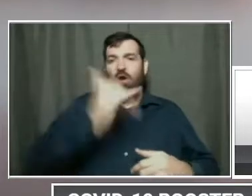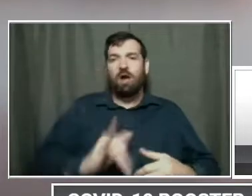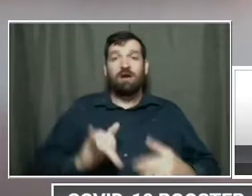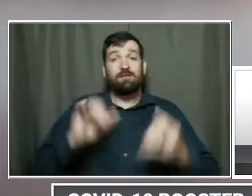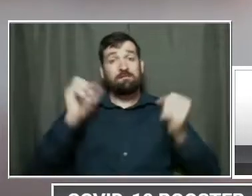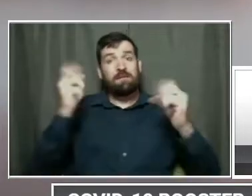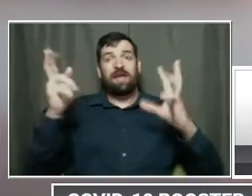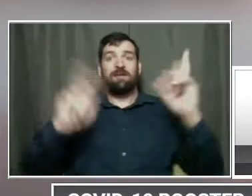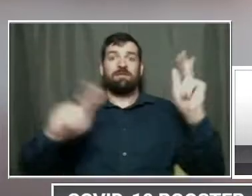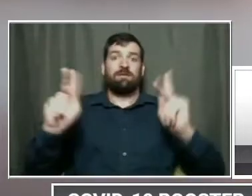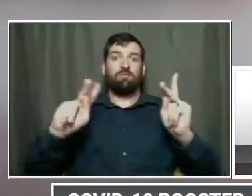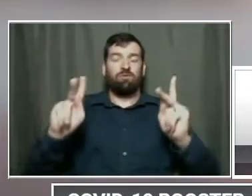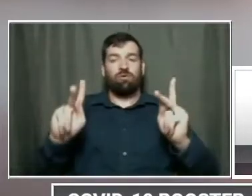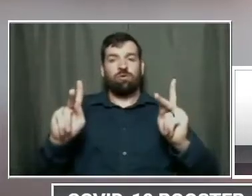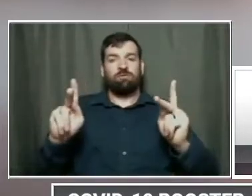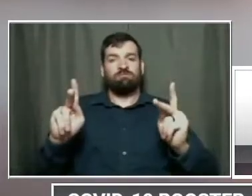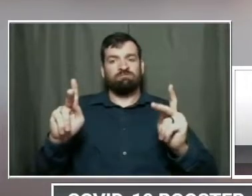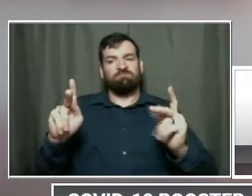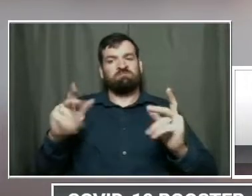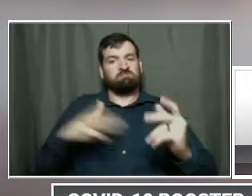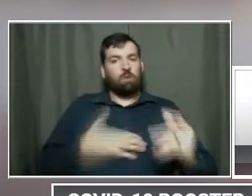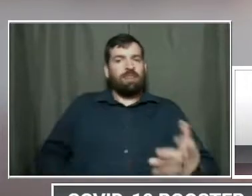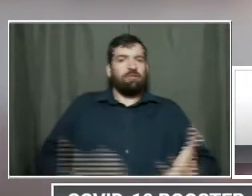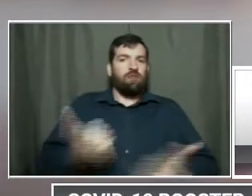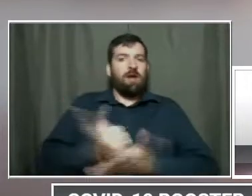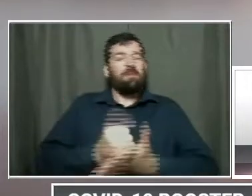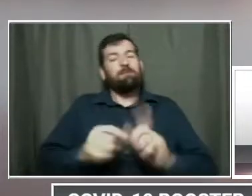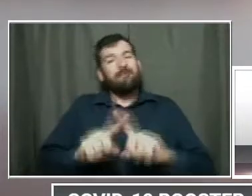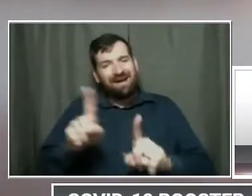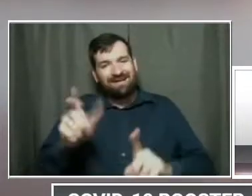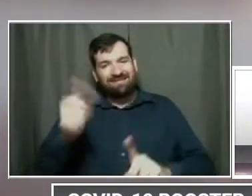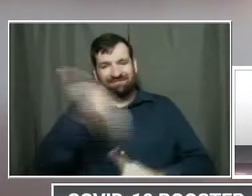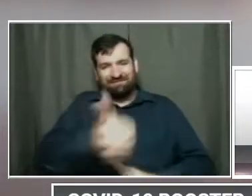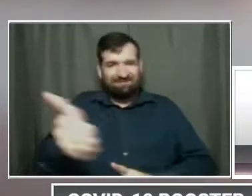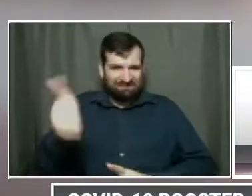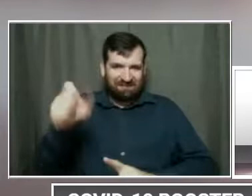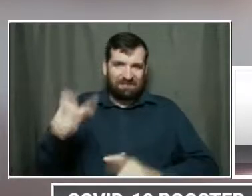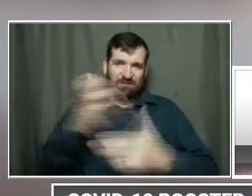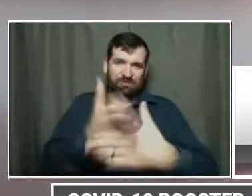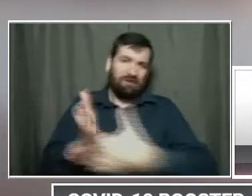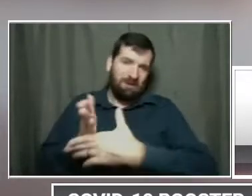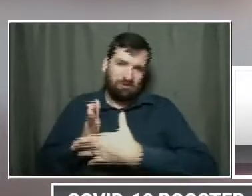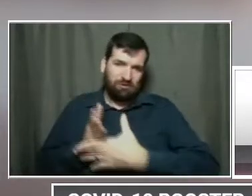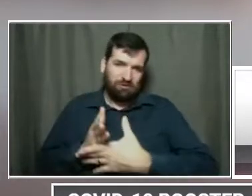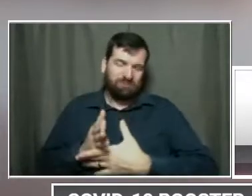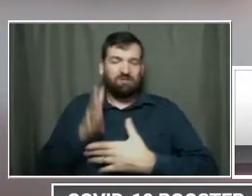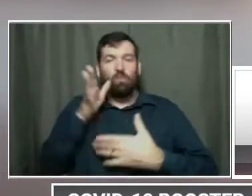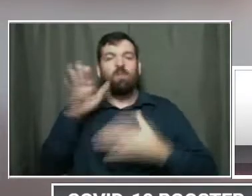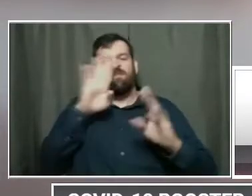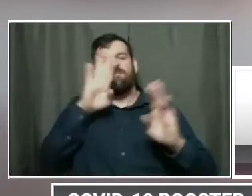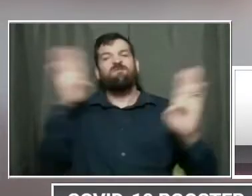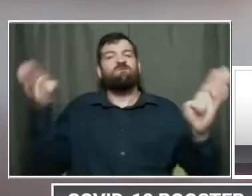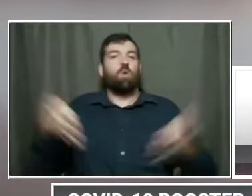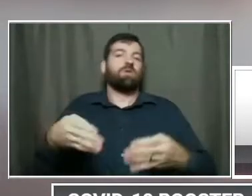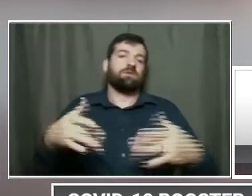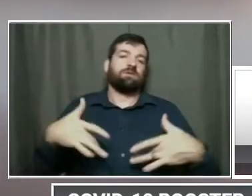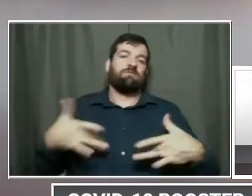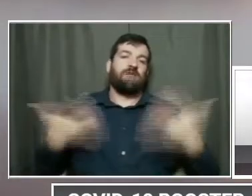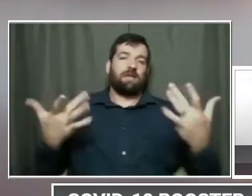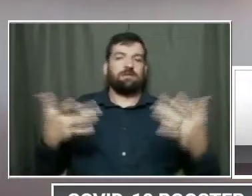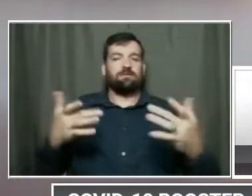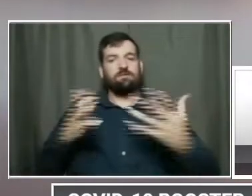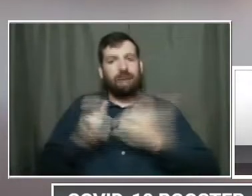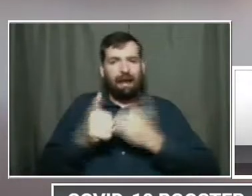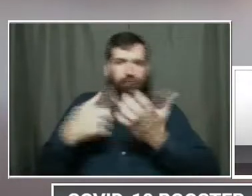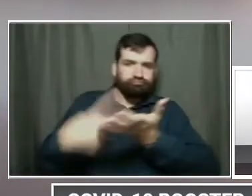people are often willing to step forward and help, but you have to be willing to share that information. So that'll be the focus of this event, is how do you talk